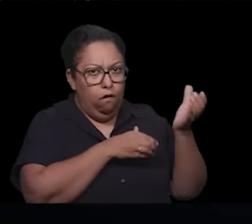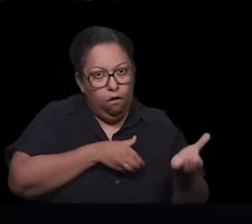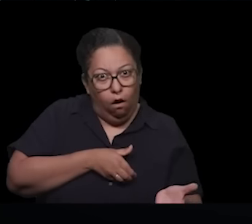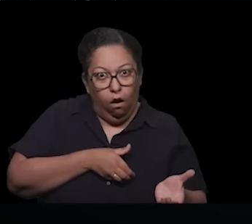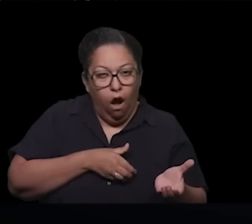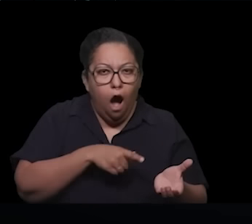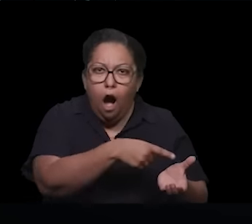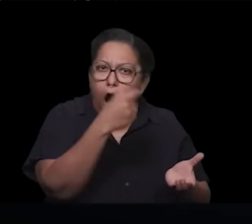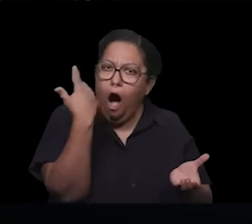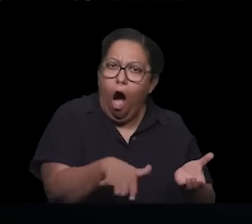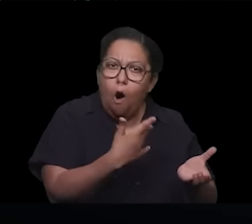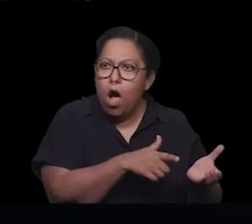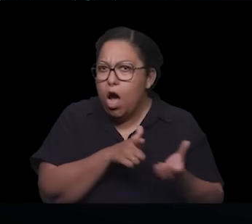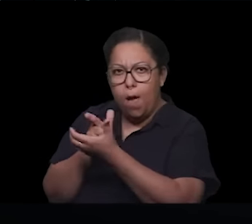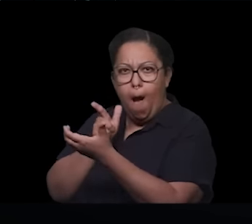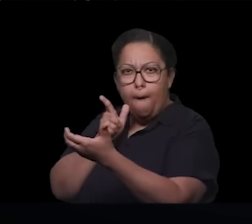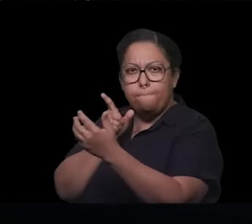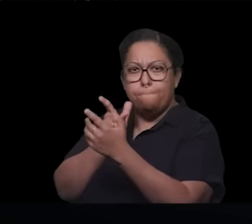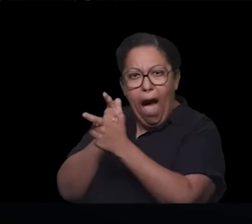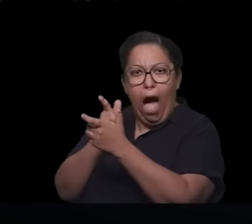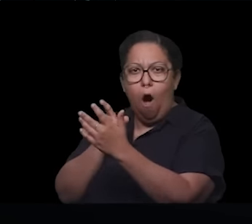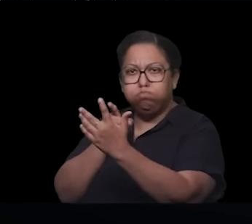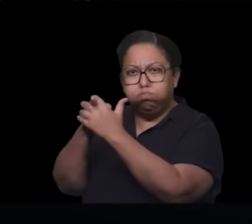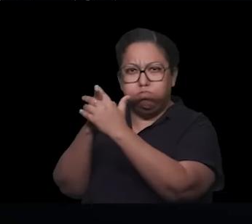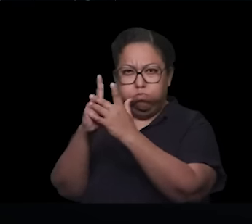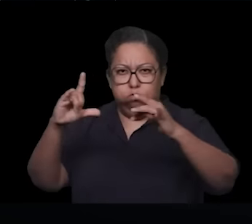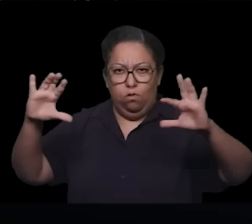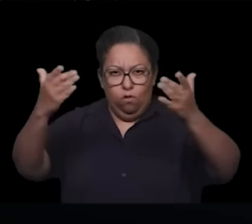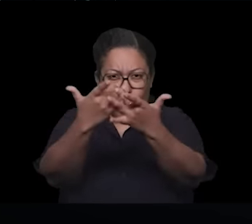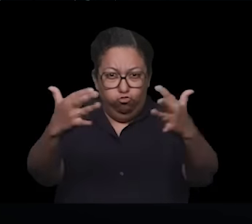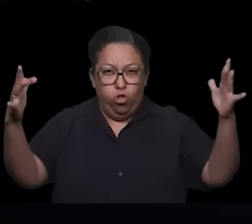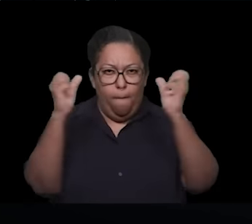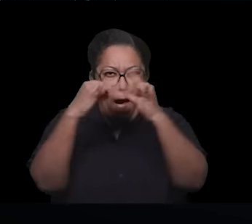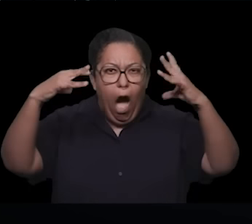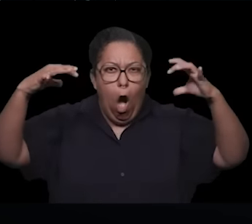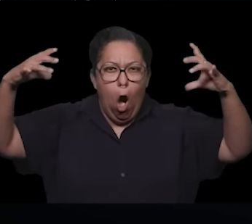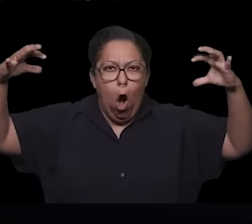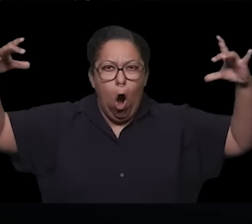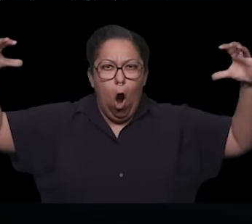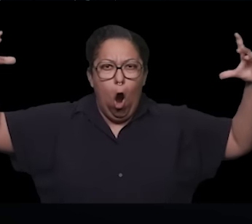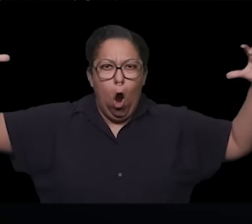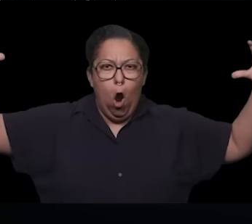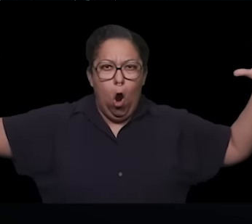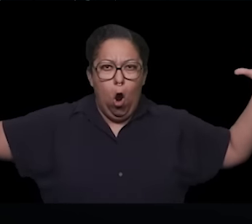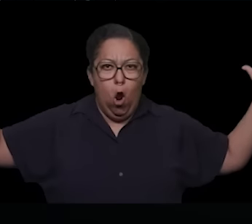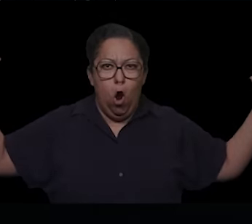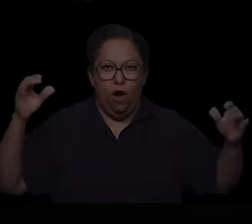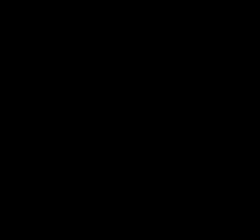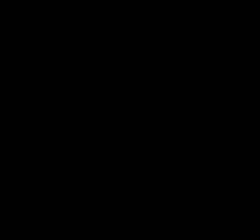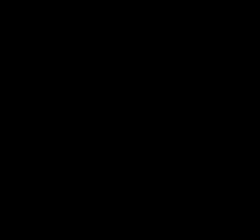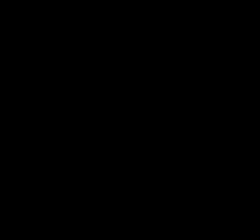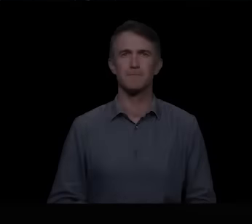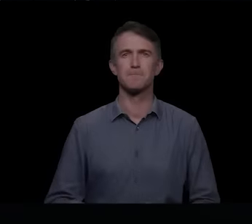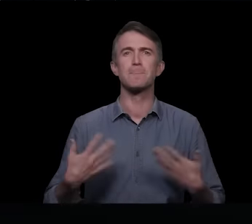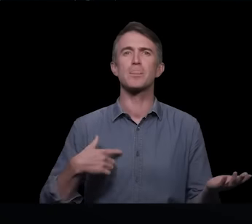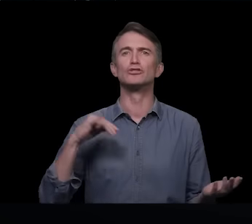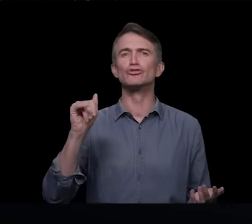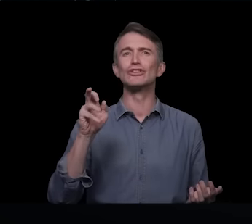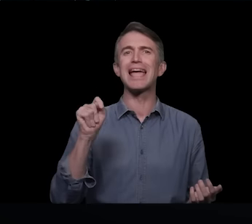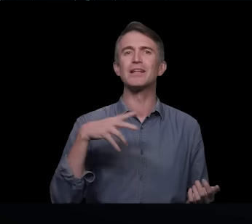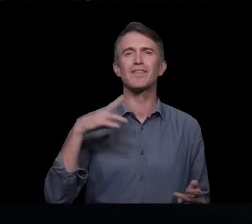lowering her weapon, having already fired a projectile that penetrates the Ornithopter's shield. The craft explodes.